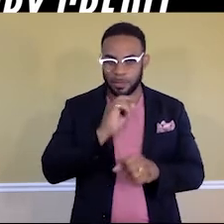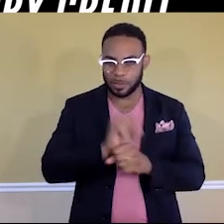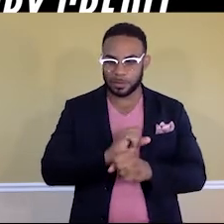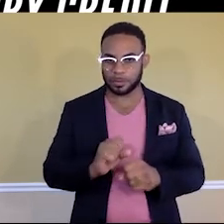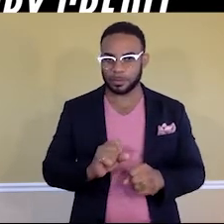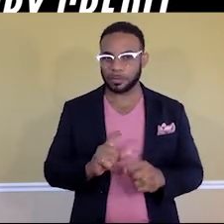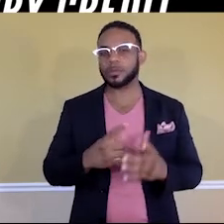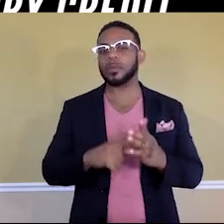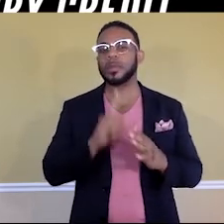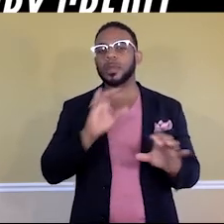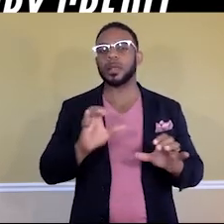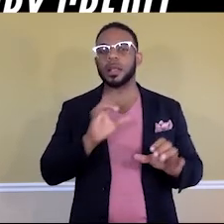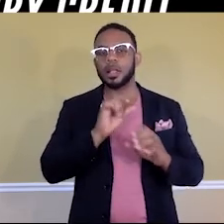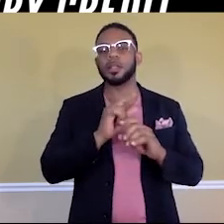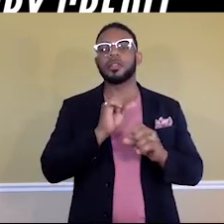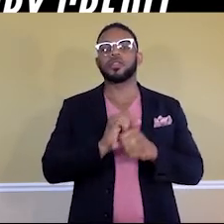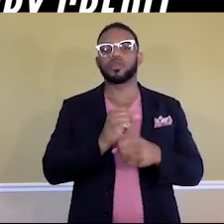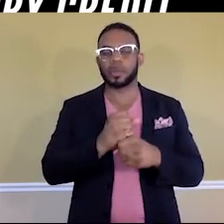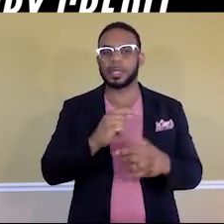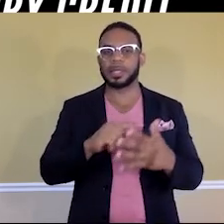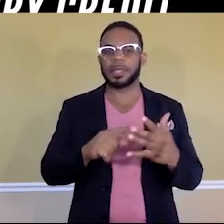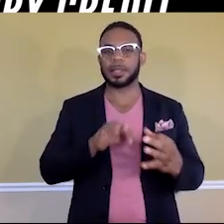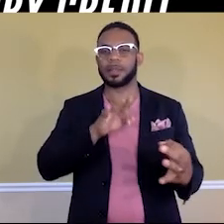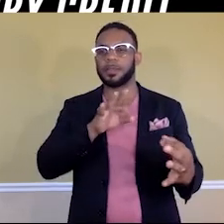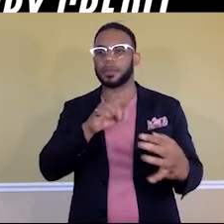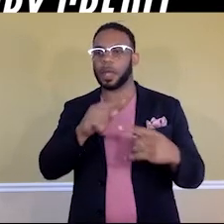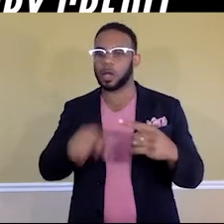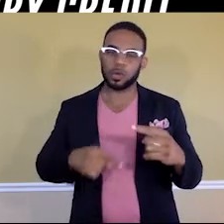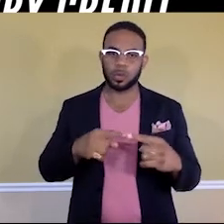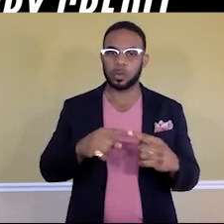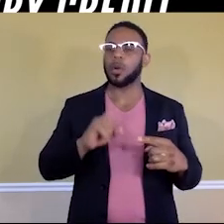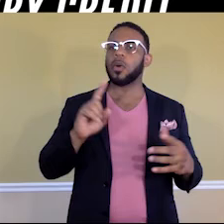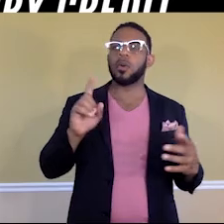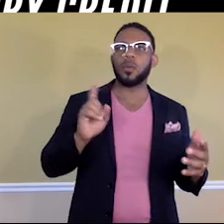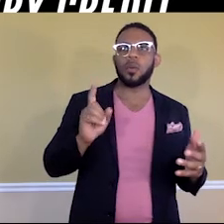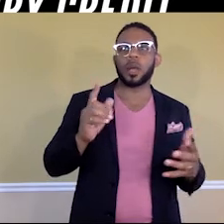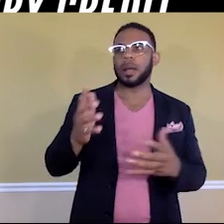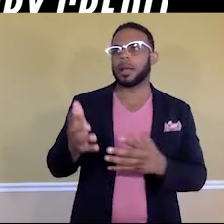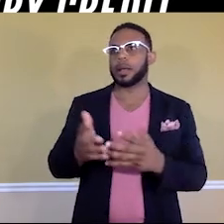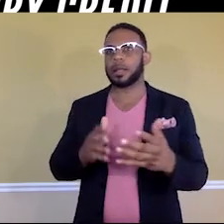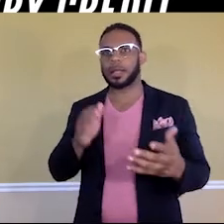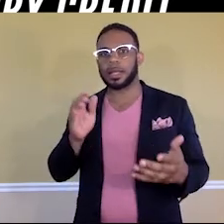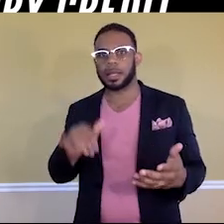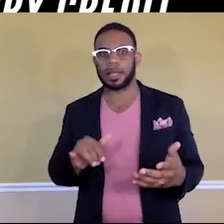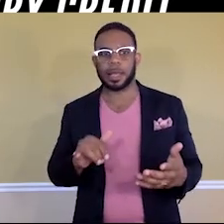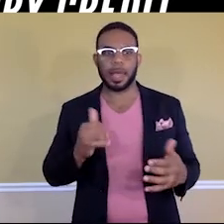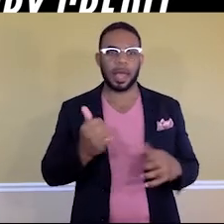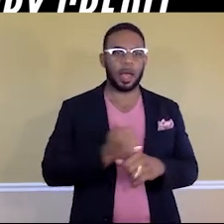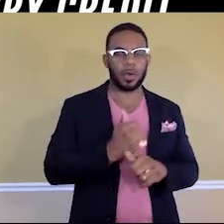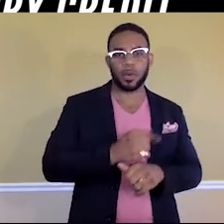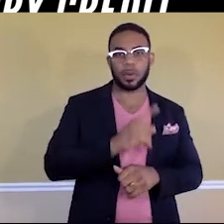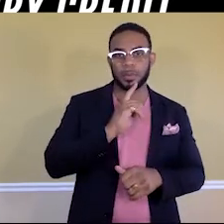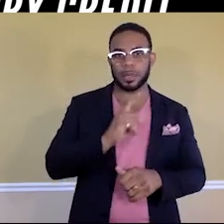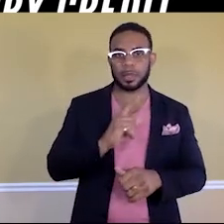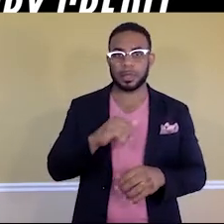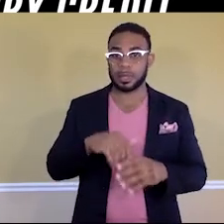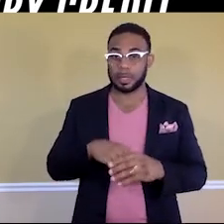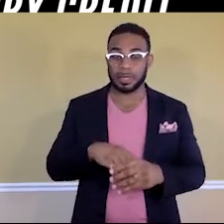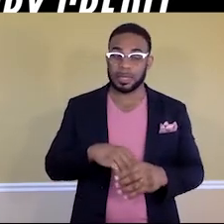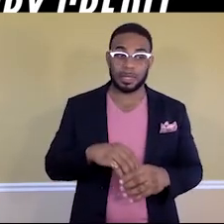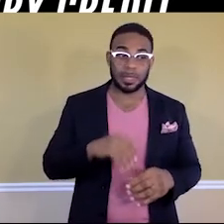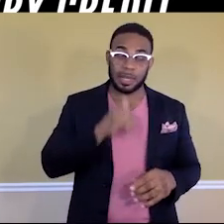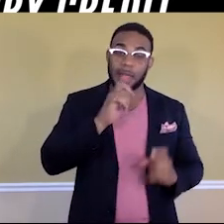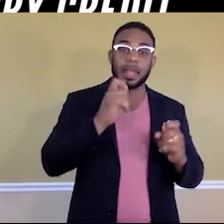essentially. But what it does is create this feedback loop of where that algorithm is then